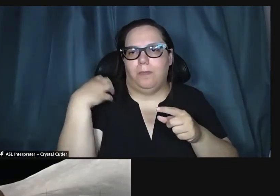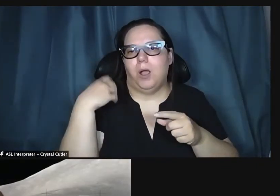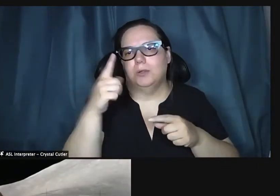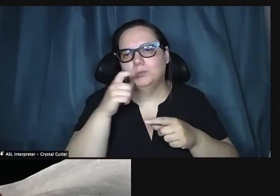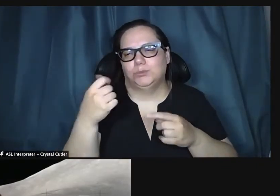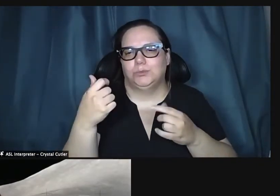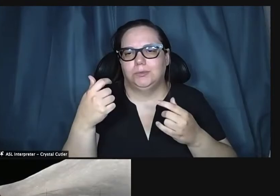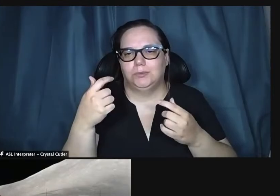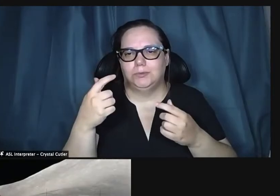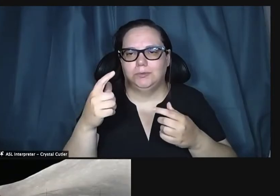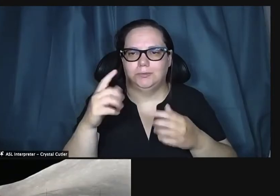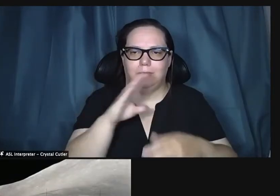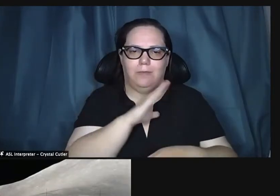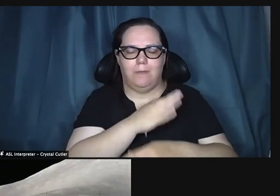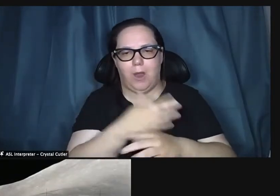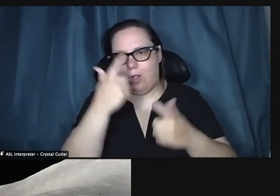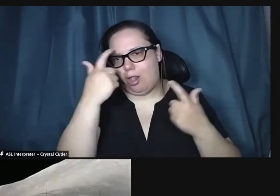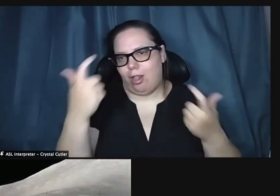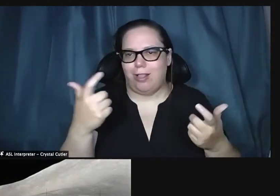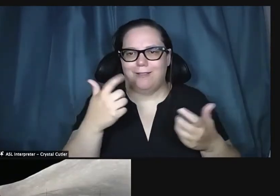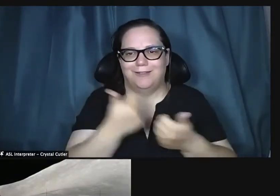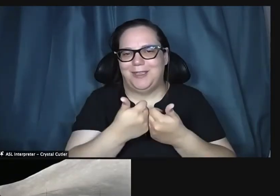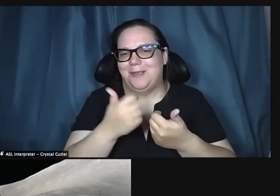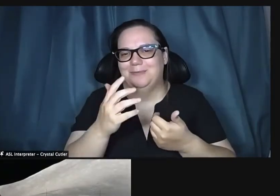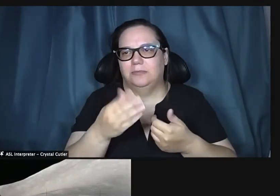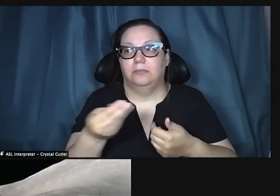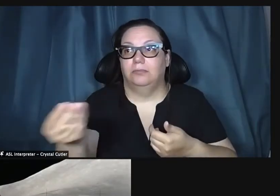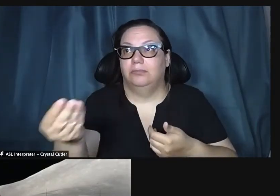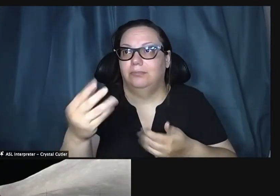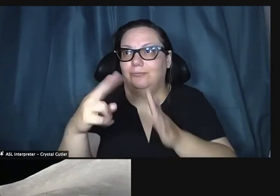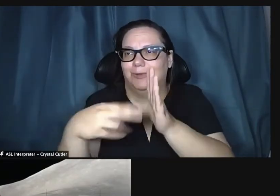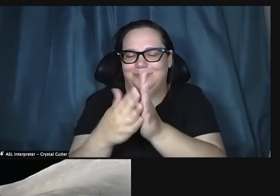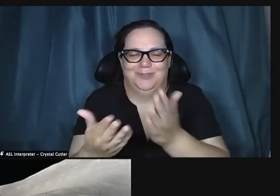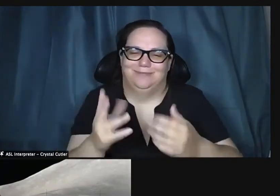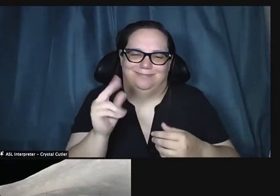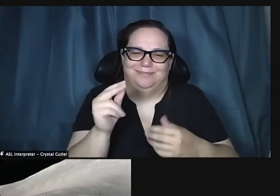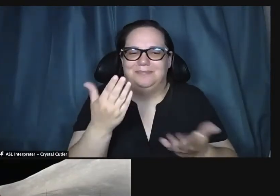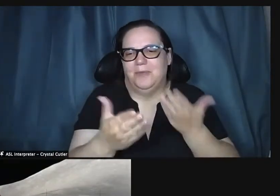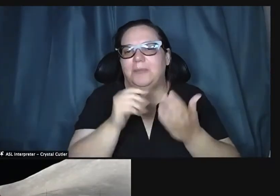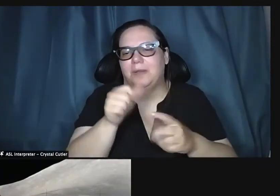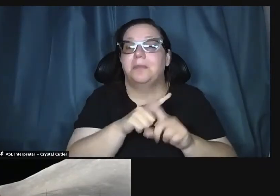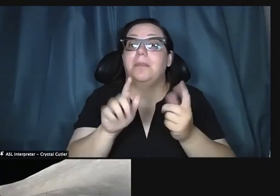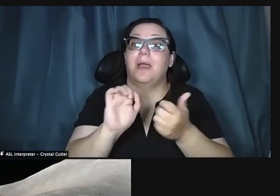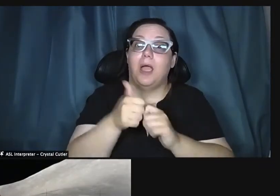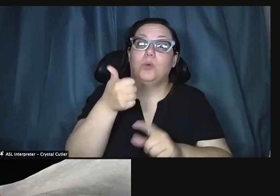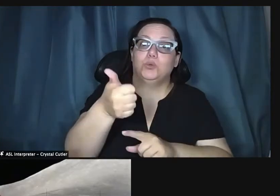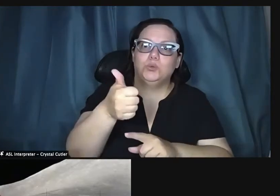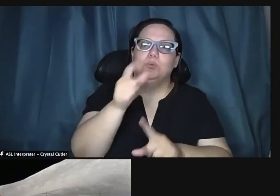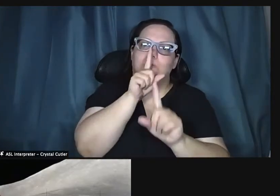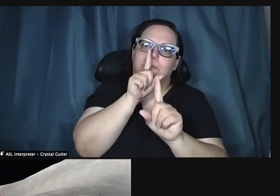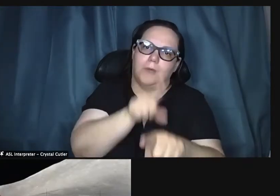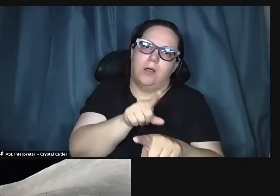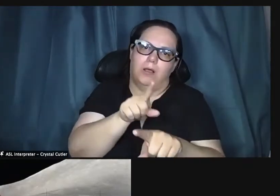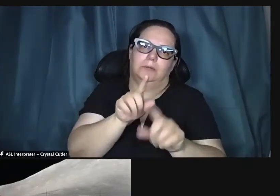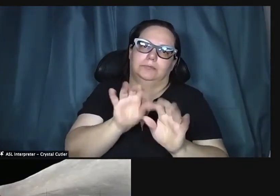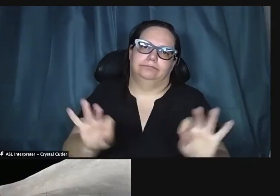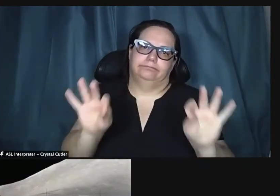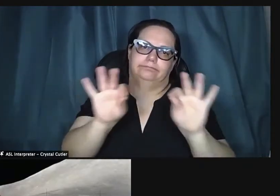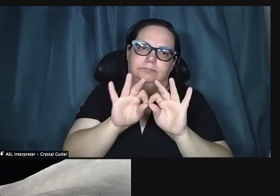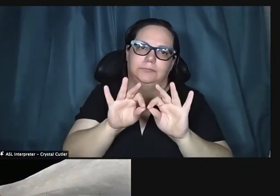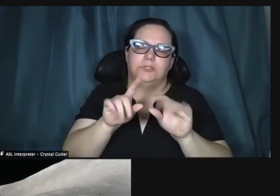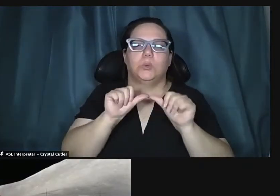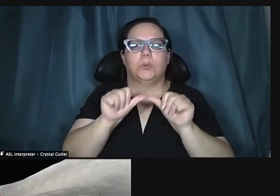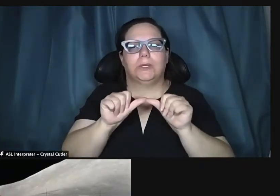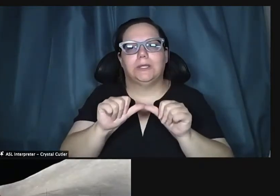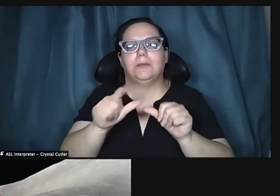but how you respond to that is a manners matter. And so I would suggest that you keep cultivating your